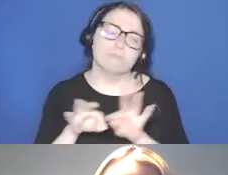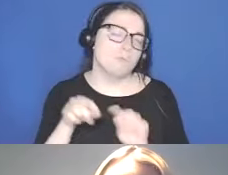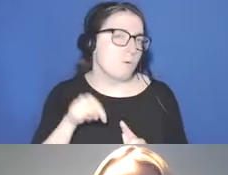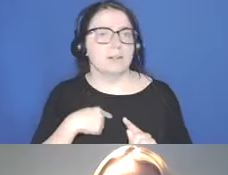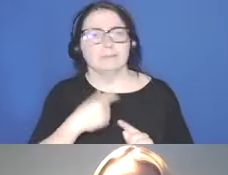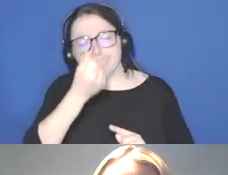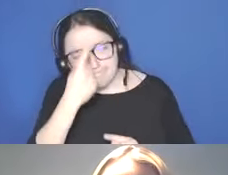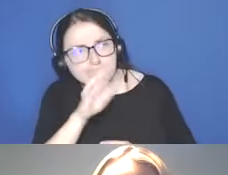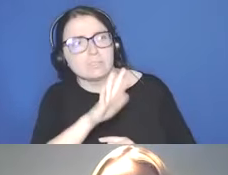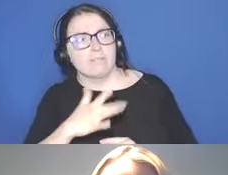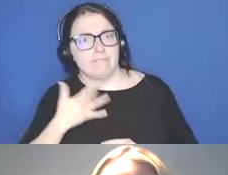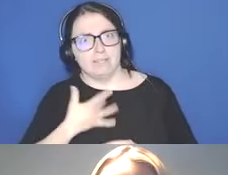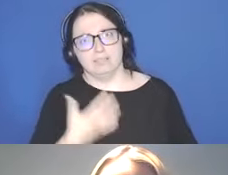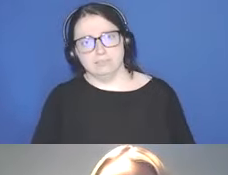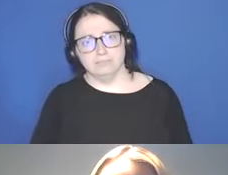approach.